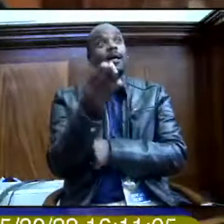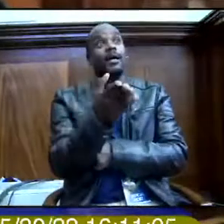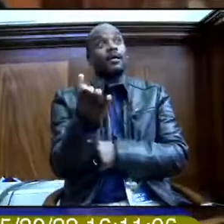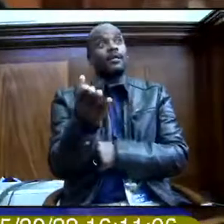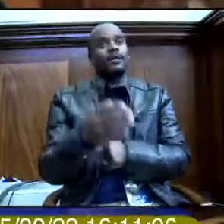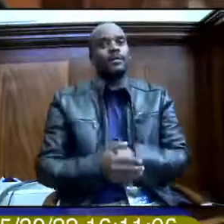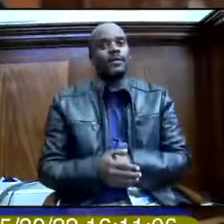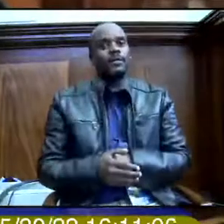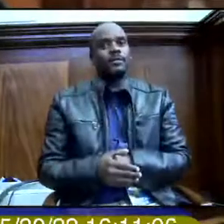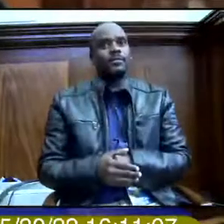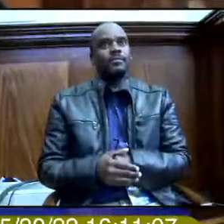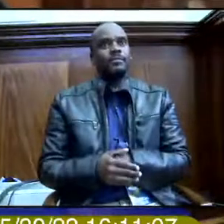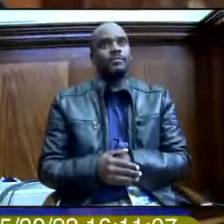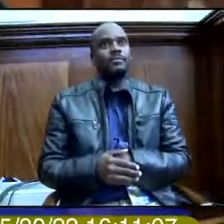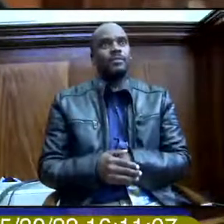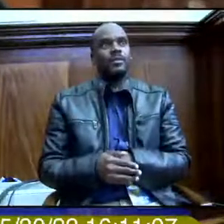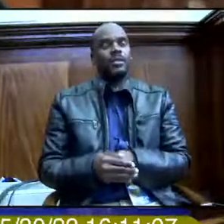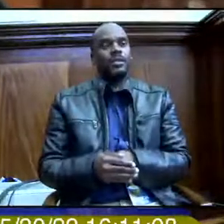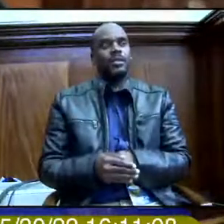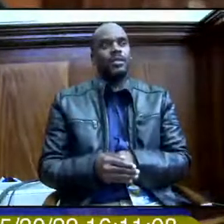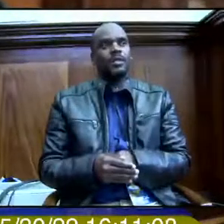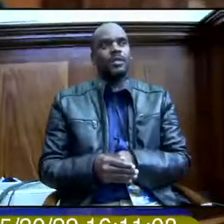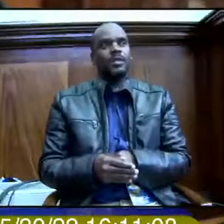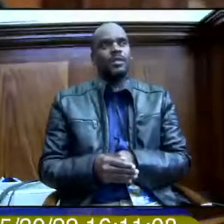terms of ensuring that it emancipates